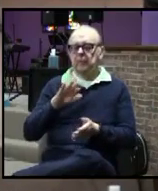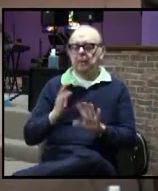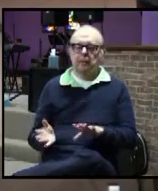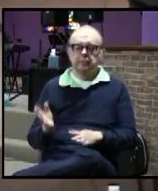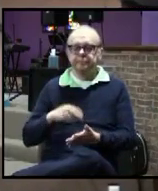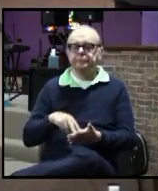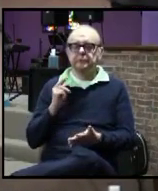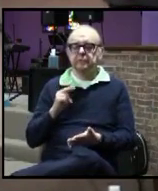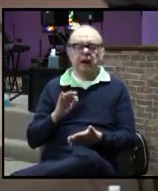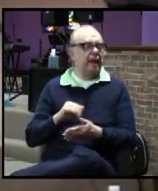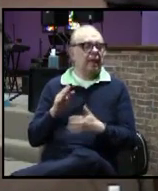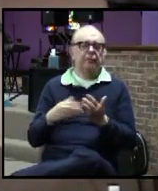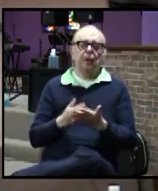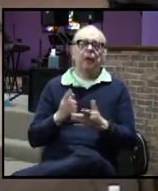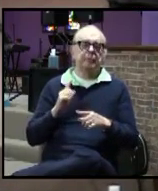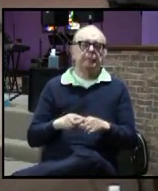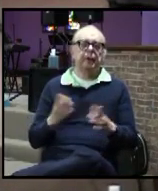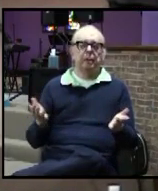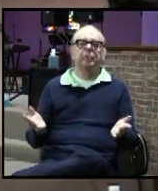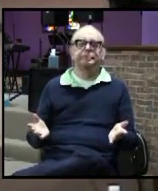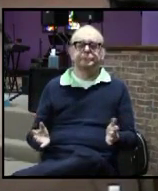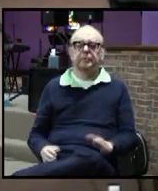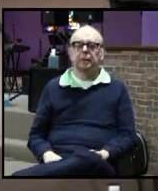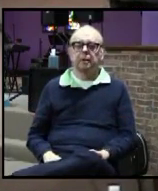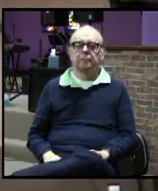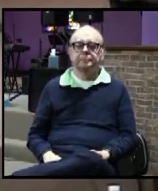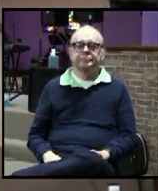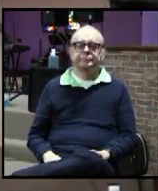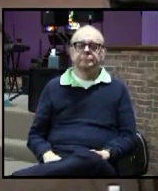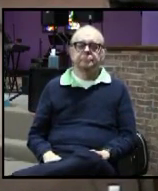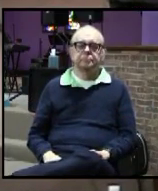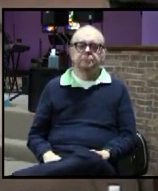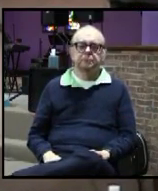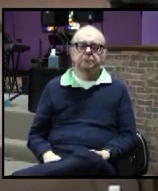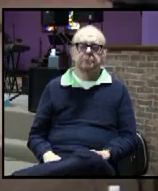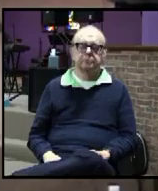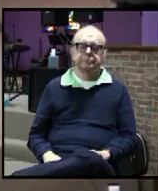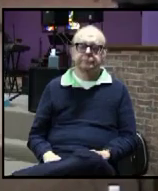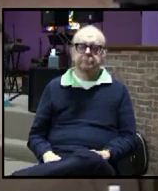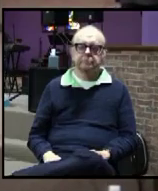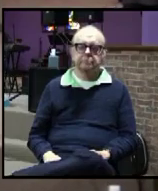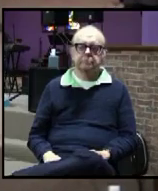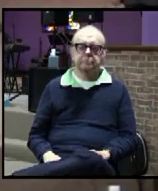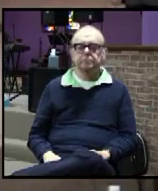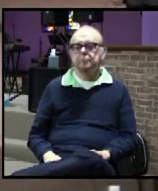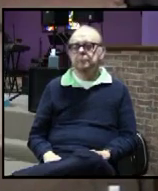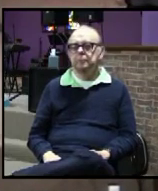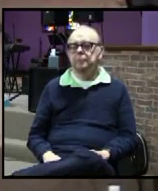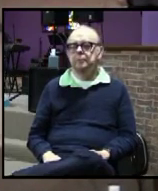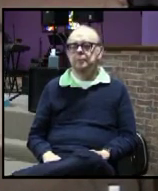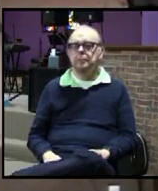work, his death, and his resurrection. That's it. Amen. That's it. What are you hoping on?